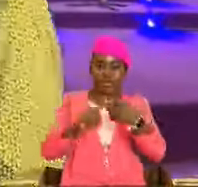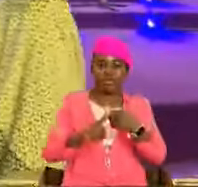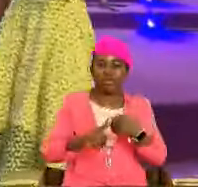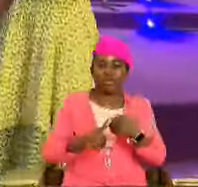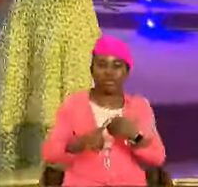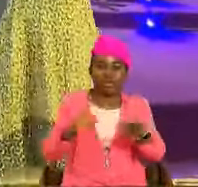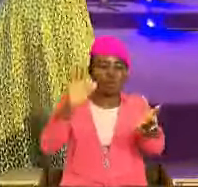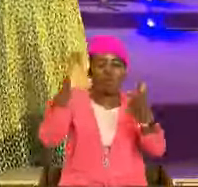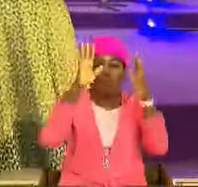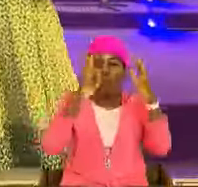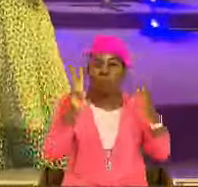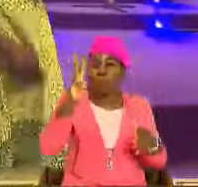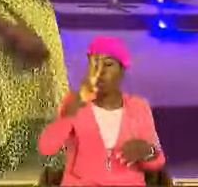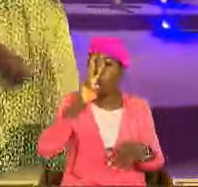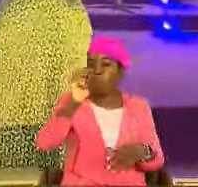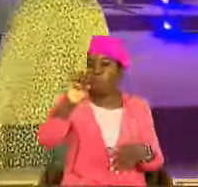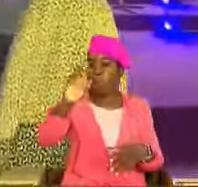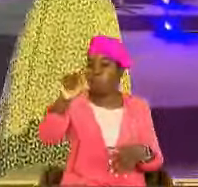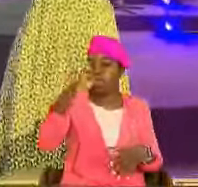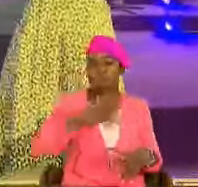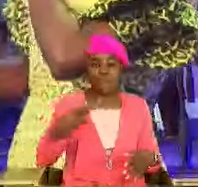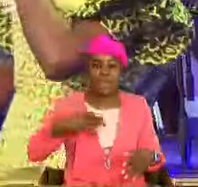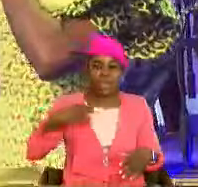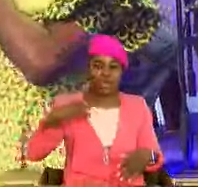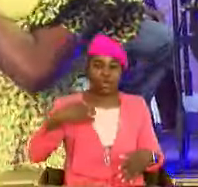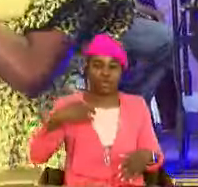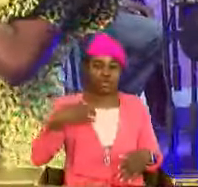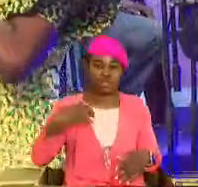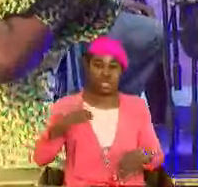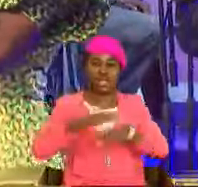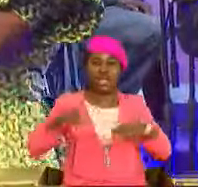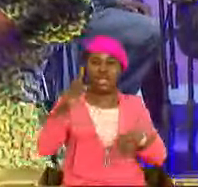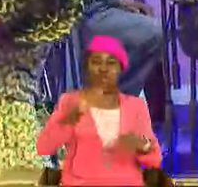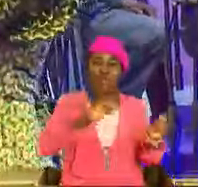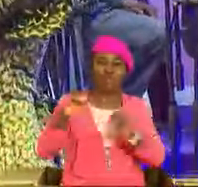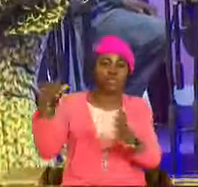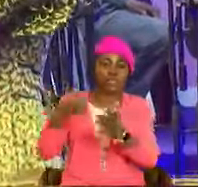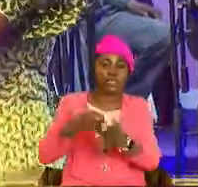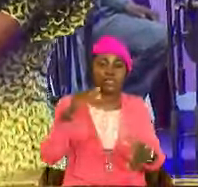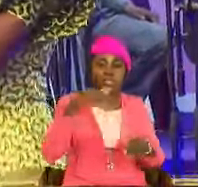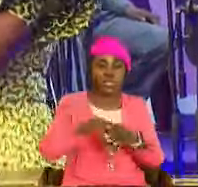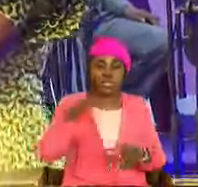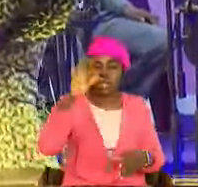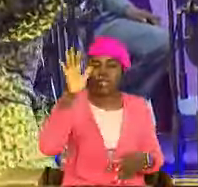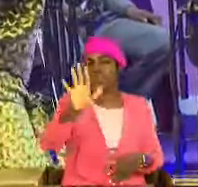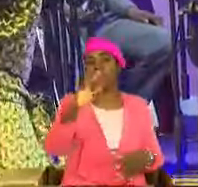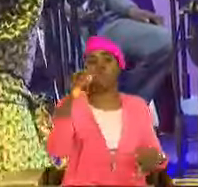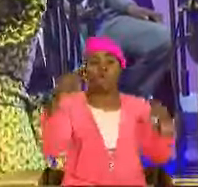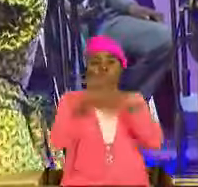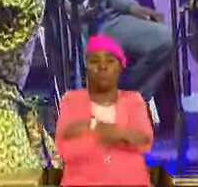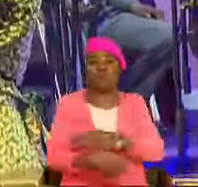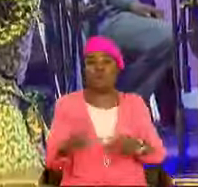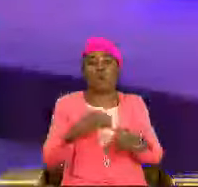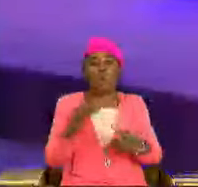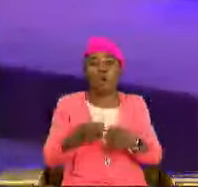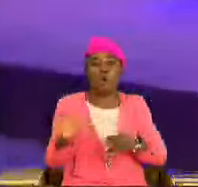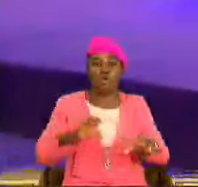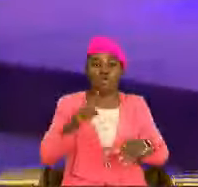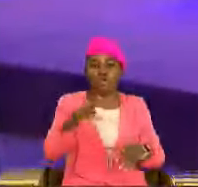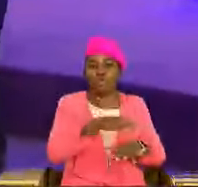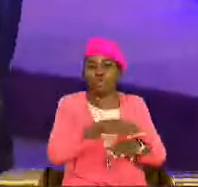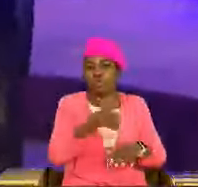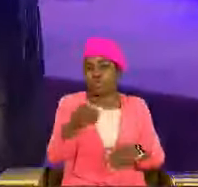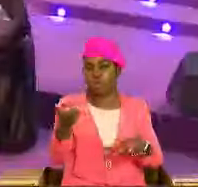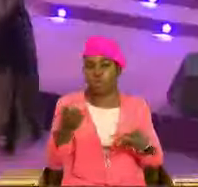room or do you want to infect me with your stricken rushed poverty